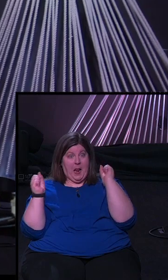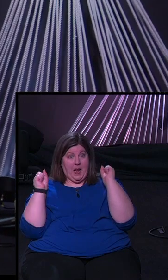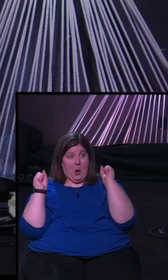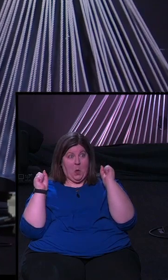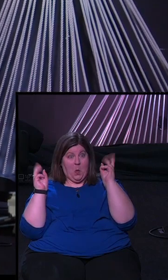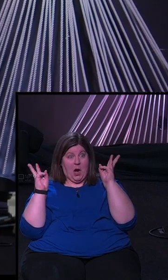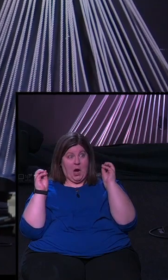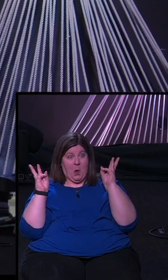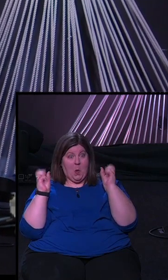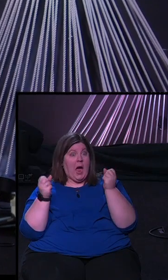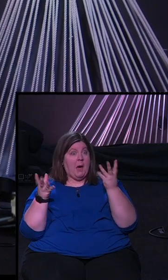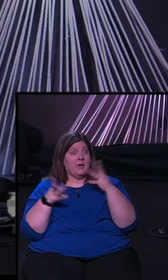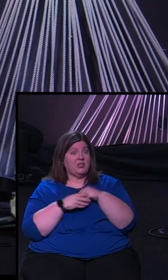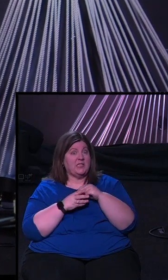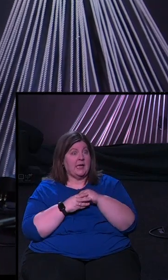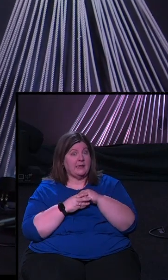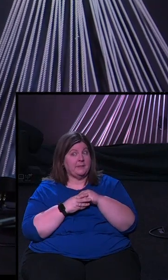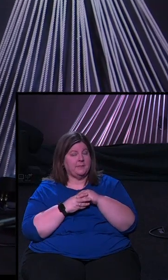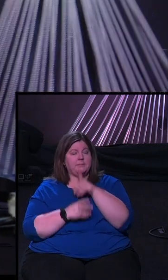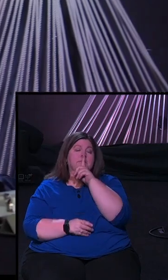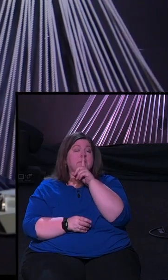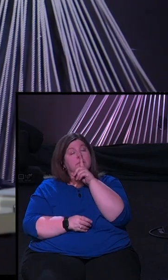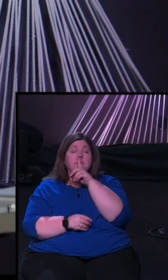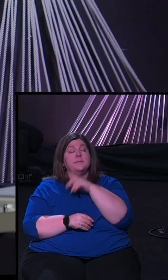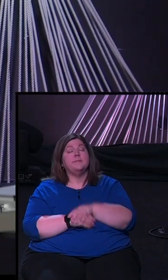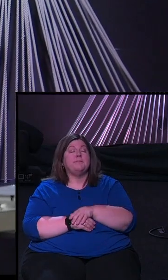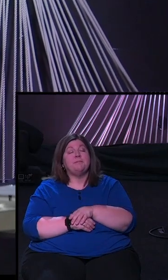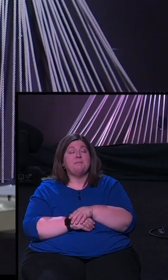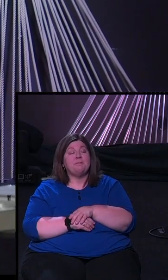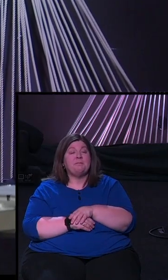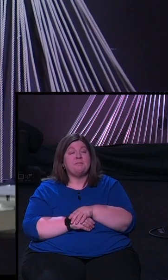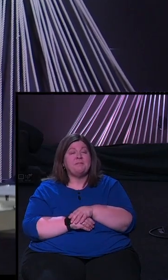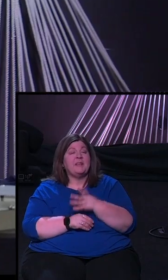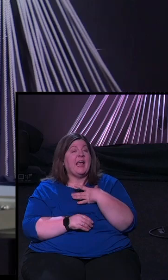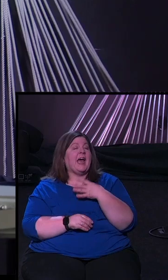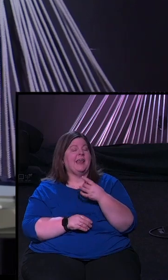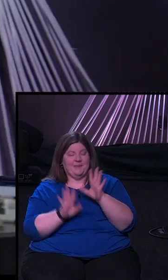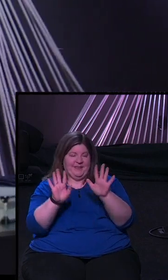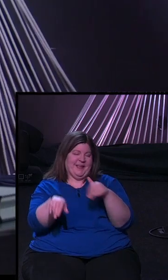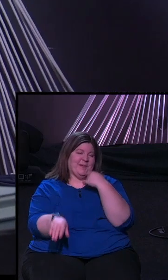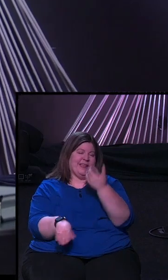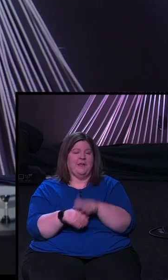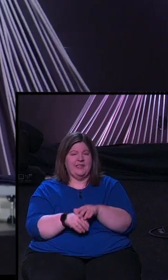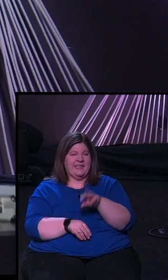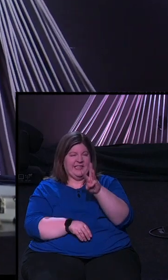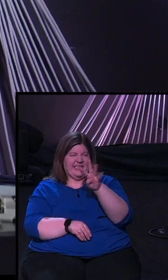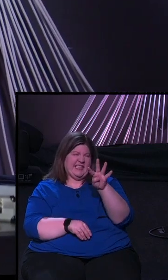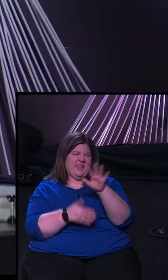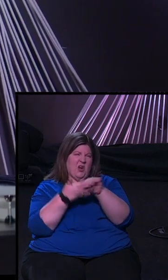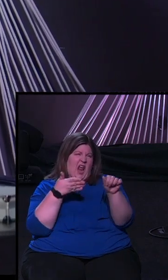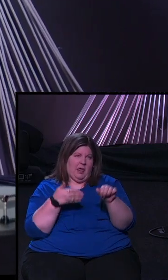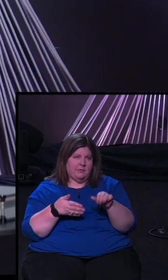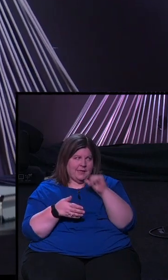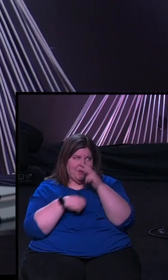and you went, whoa, how much is in there? I'm not even going to tell you. I like this, just kidding, I'm going to tell you. It's like $64. I don't want to